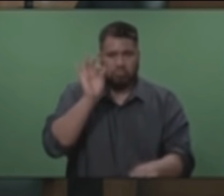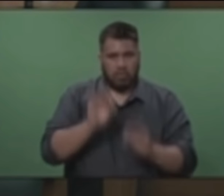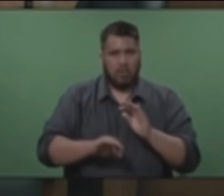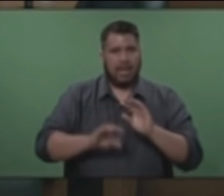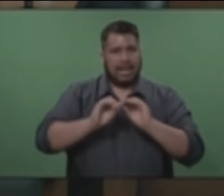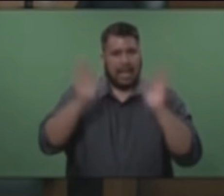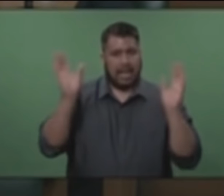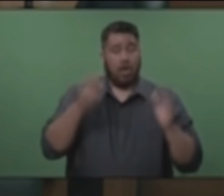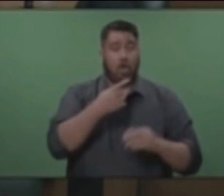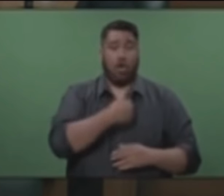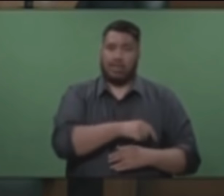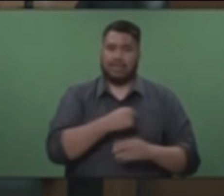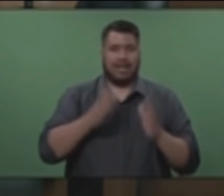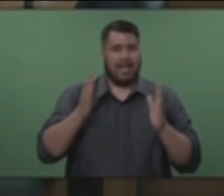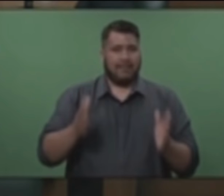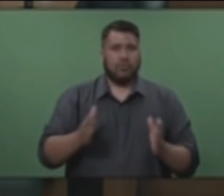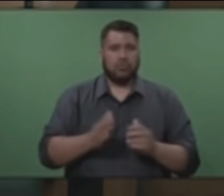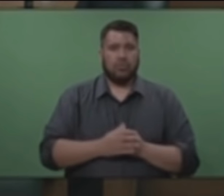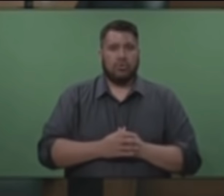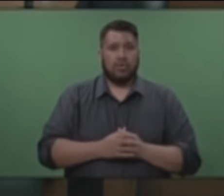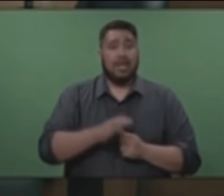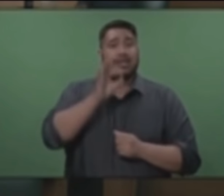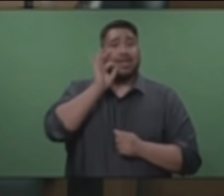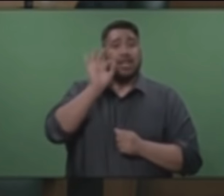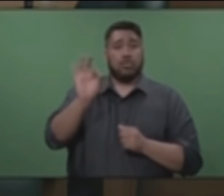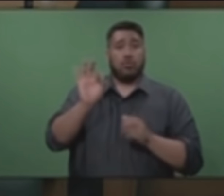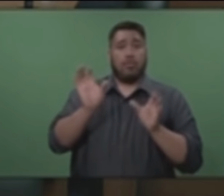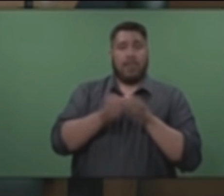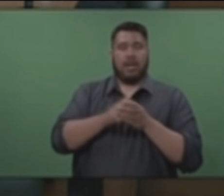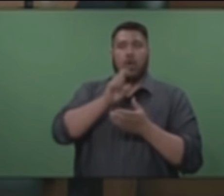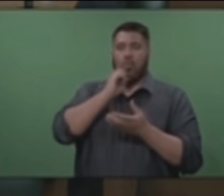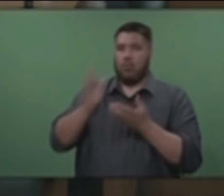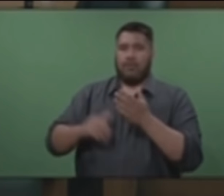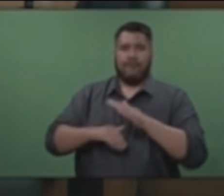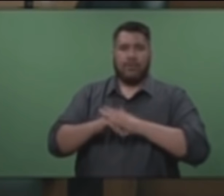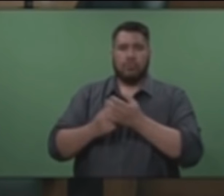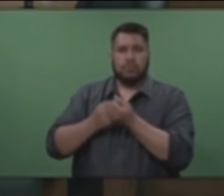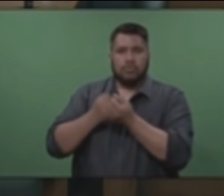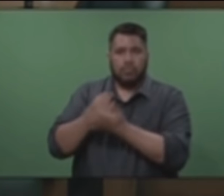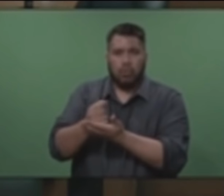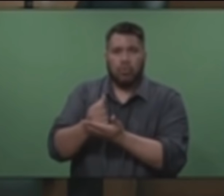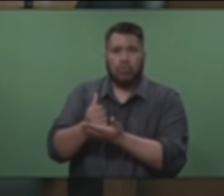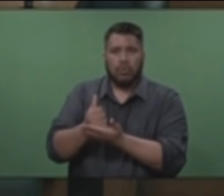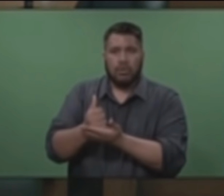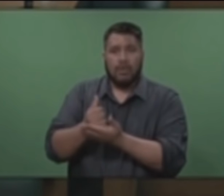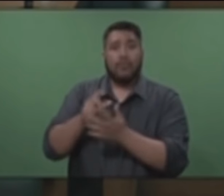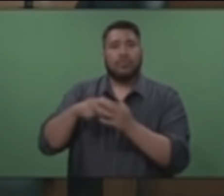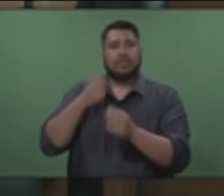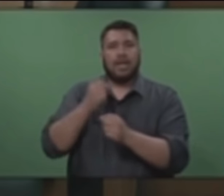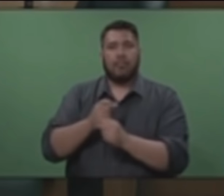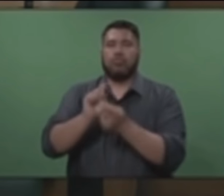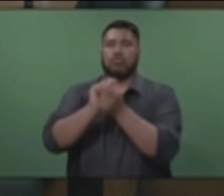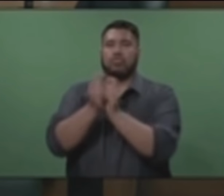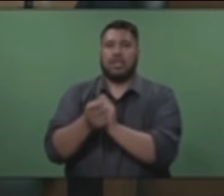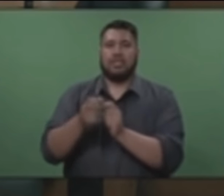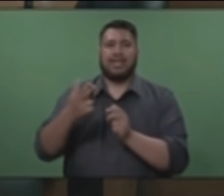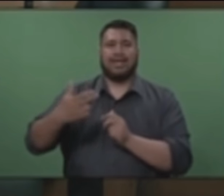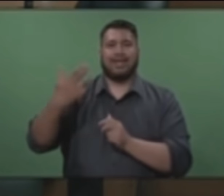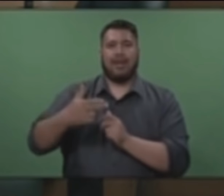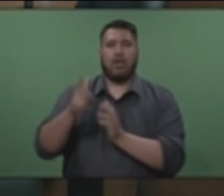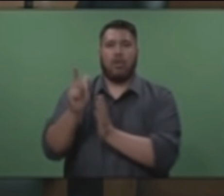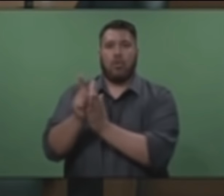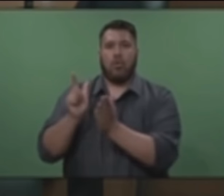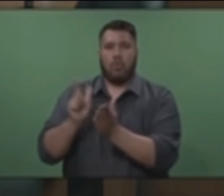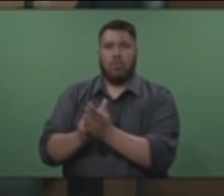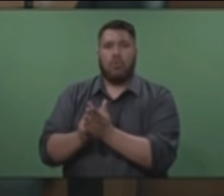National will play a constructive role in this and in overhauling New Zealand's firearm laws. Now, no one